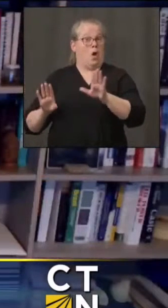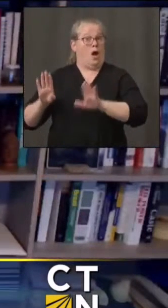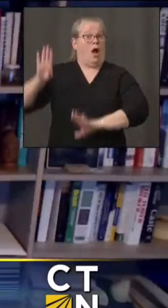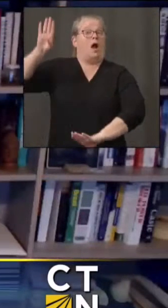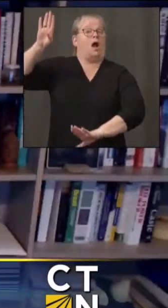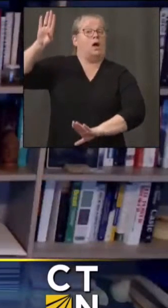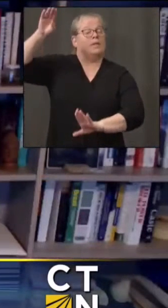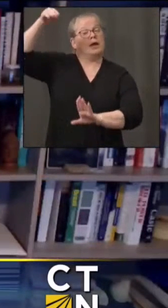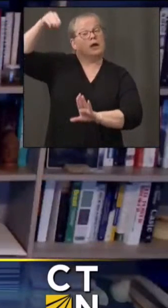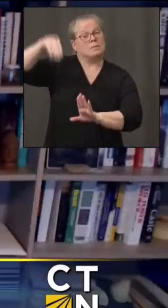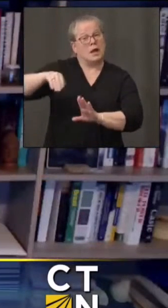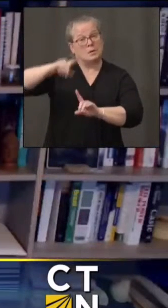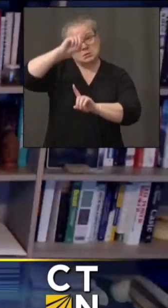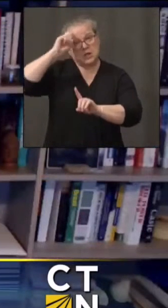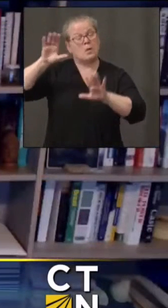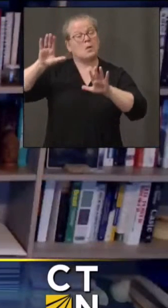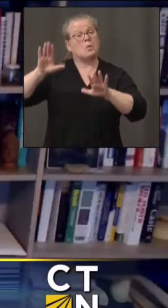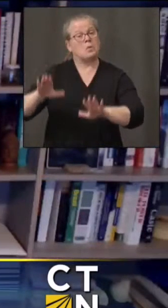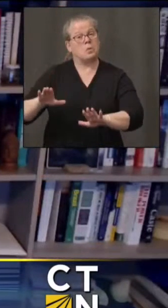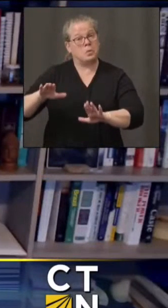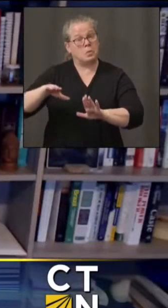cases.